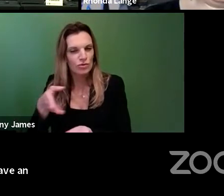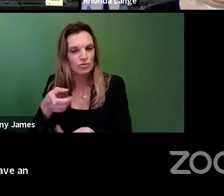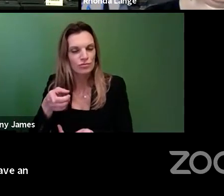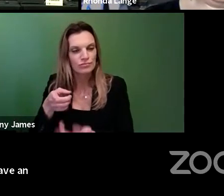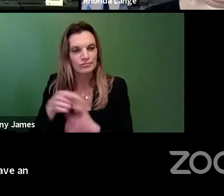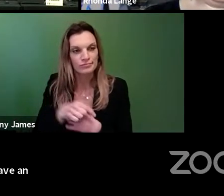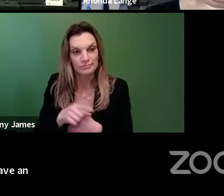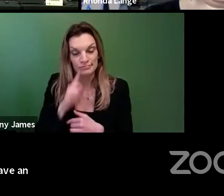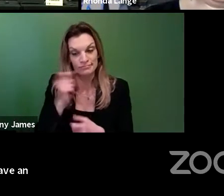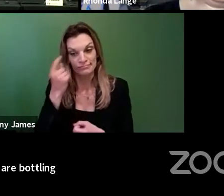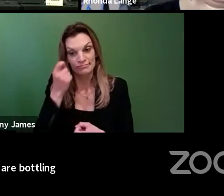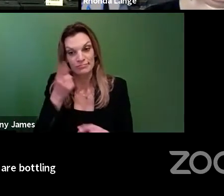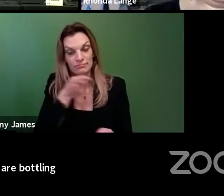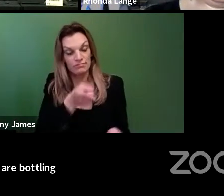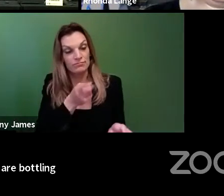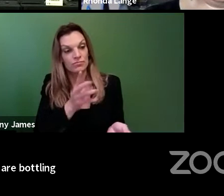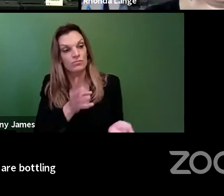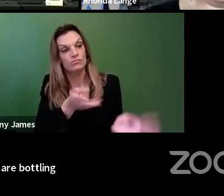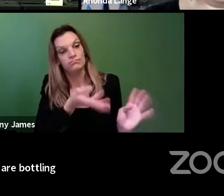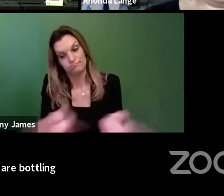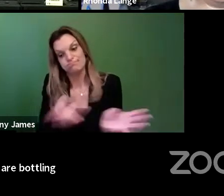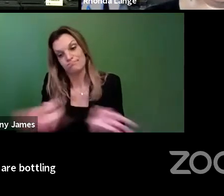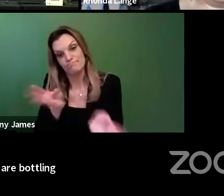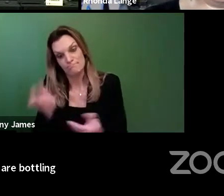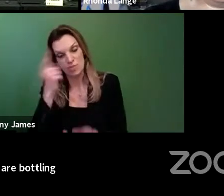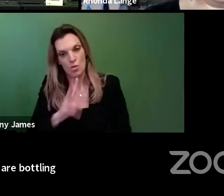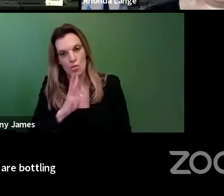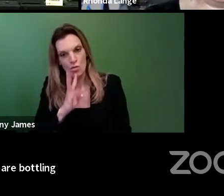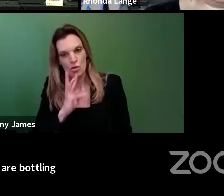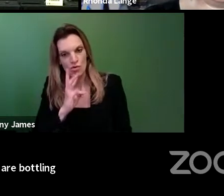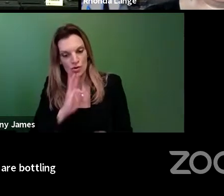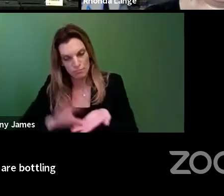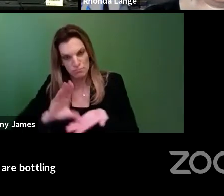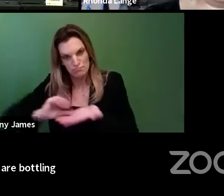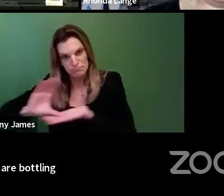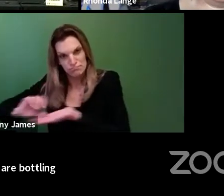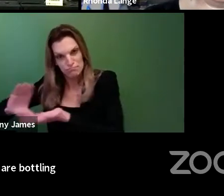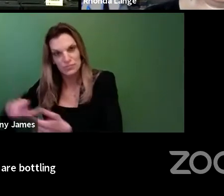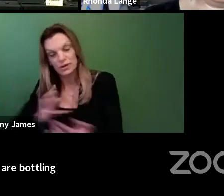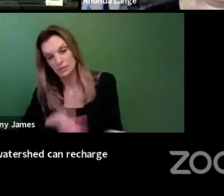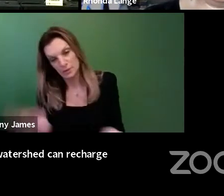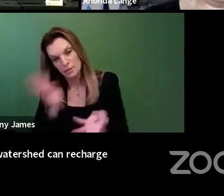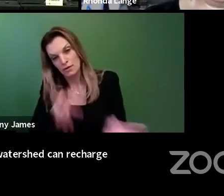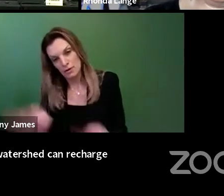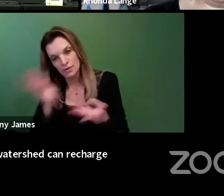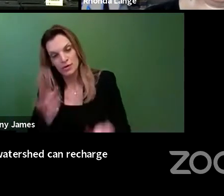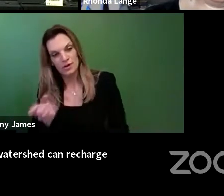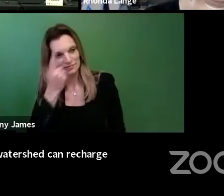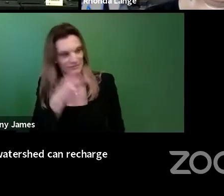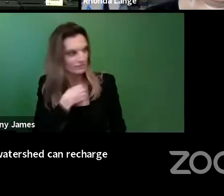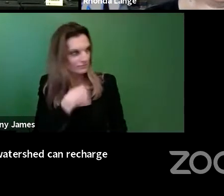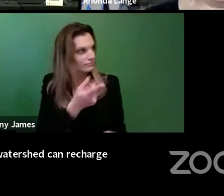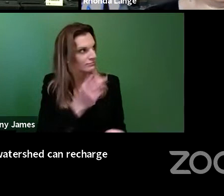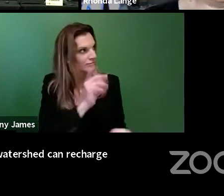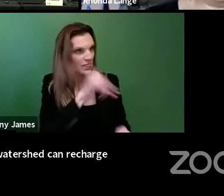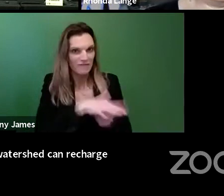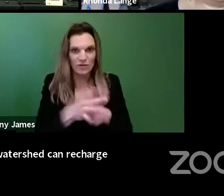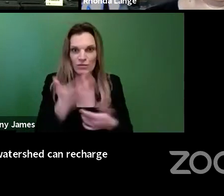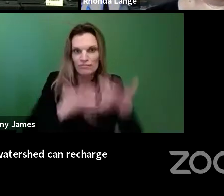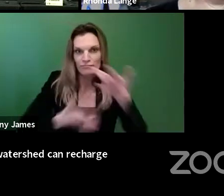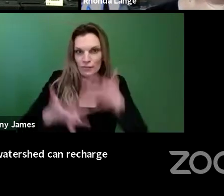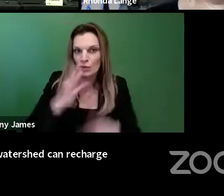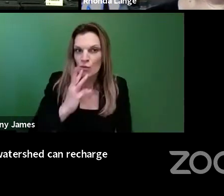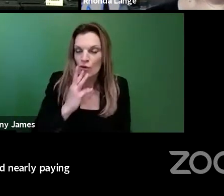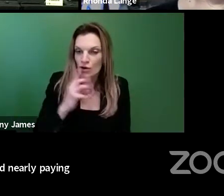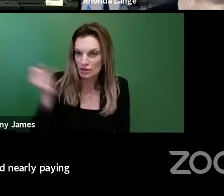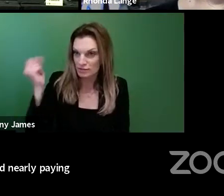faster than our watershed can recharge itself. And they're making billions and nearly paying nothing for it. And a case